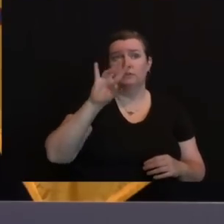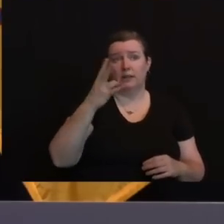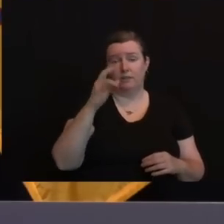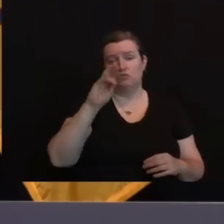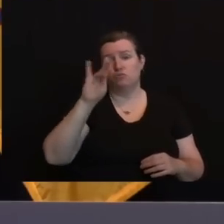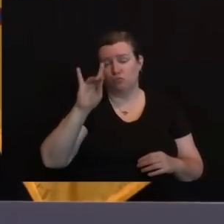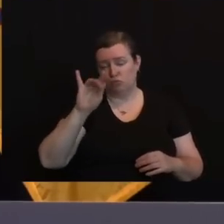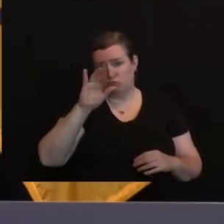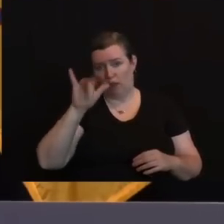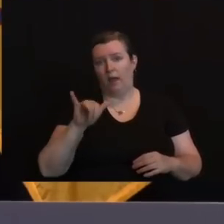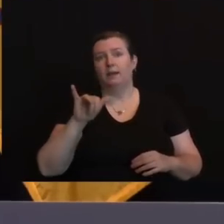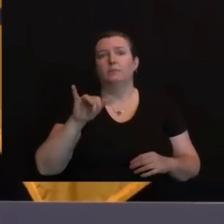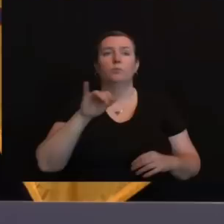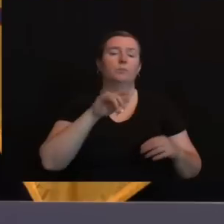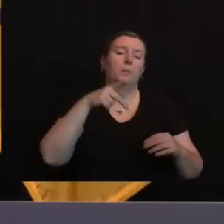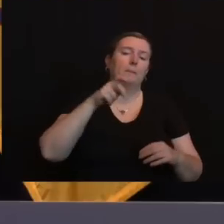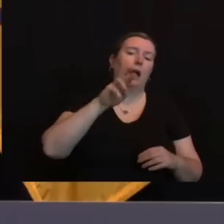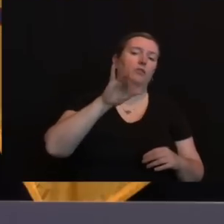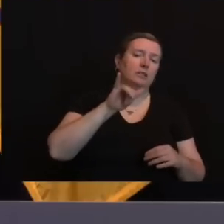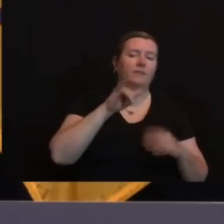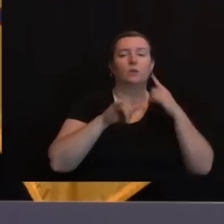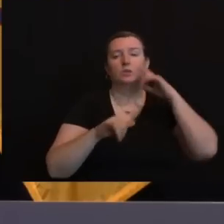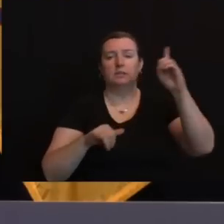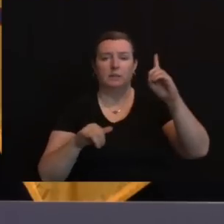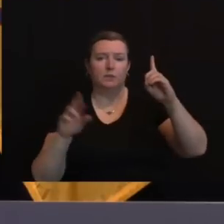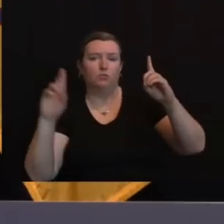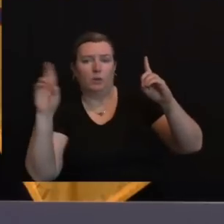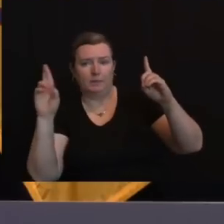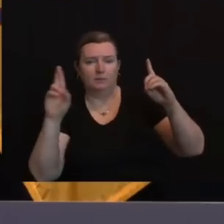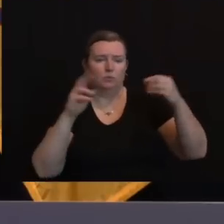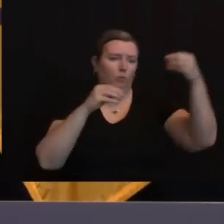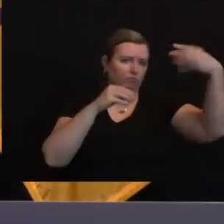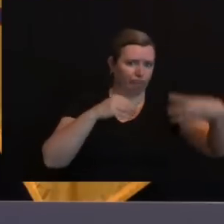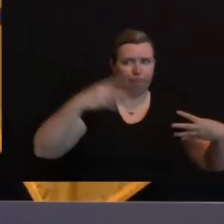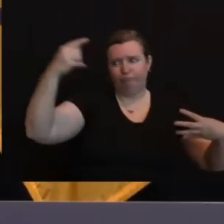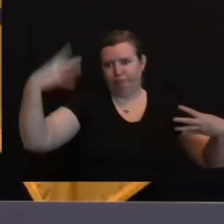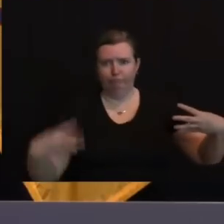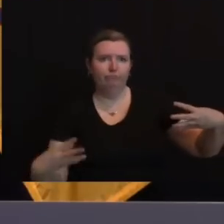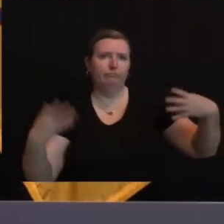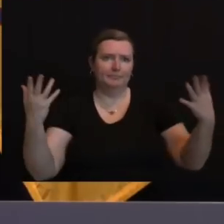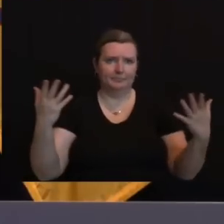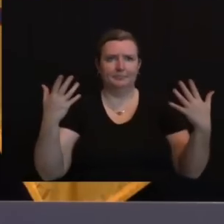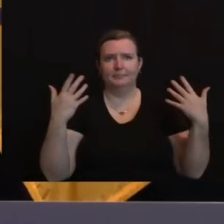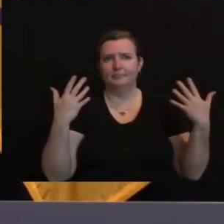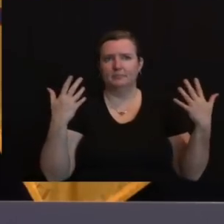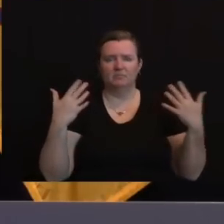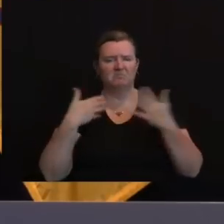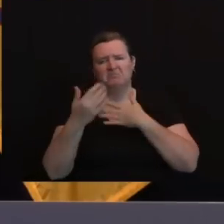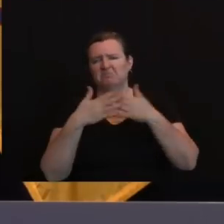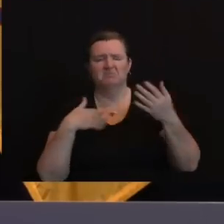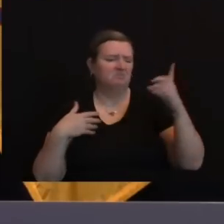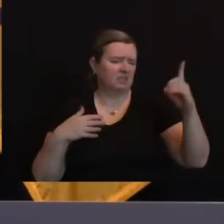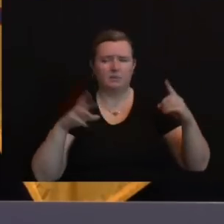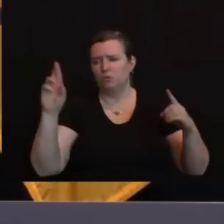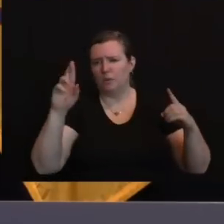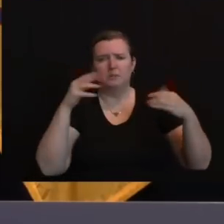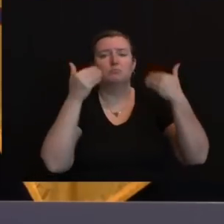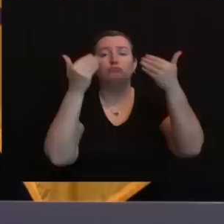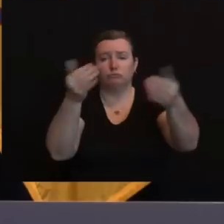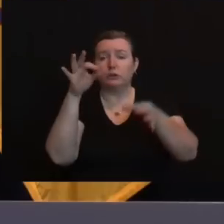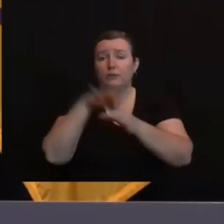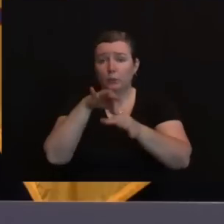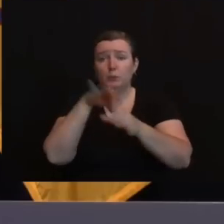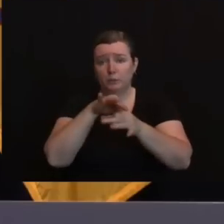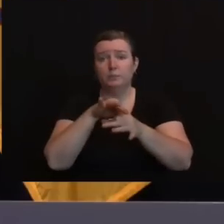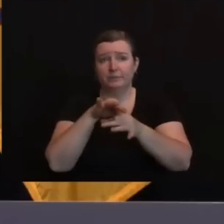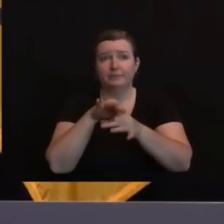parties. There are a lot of folks on the ballot. I don't care who you vote for. I don't care what party you're in, but vote. And my strong